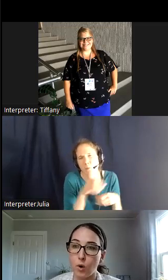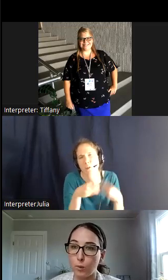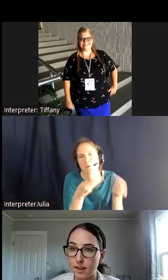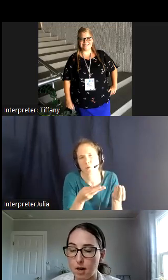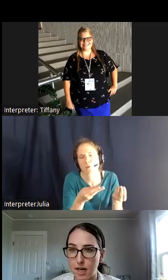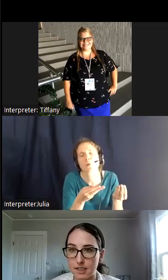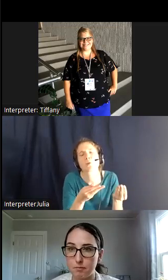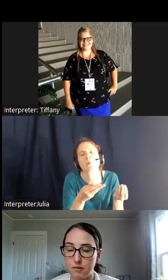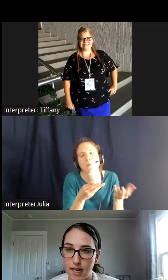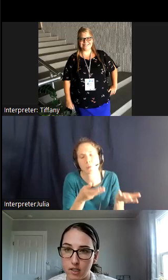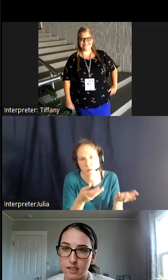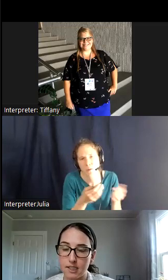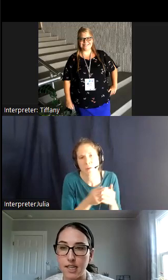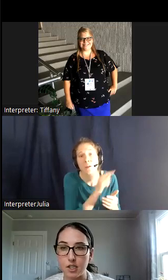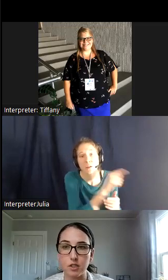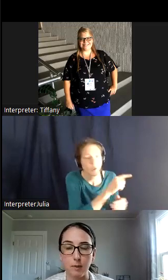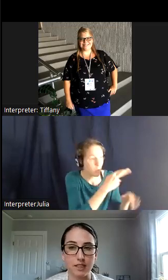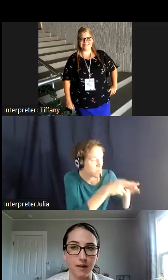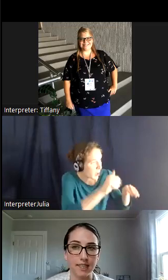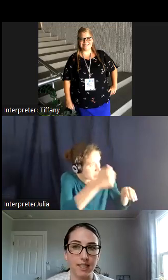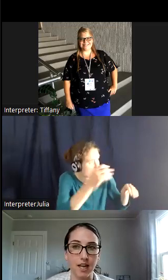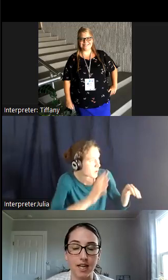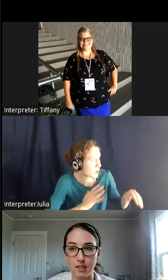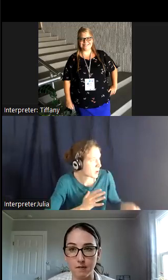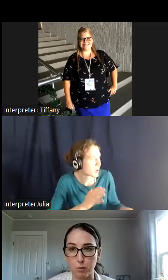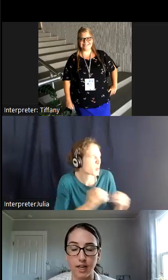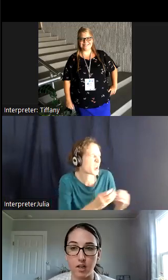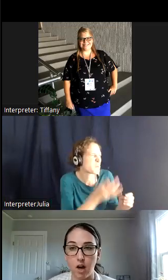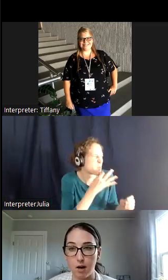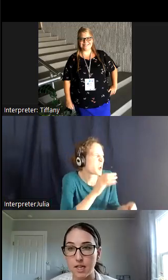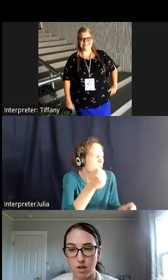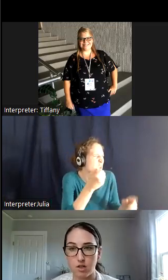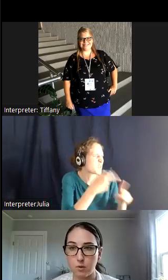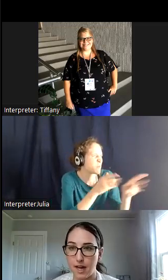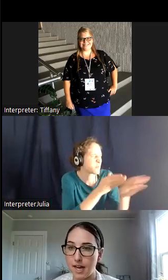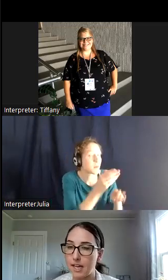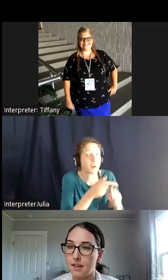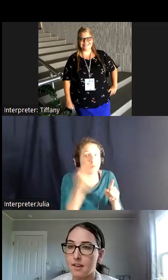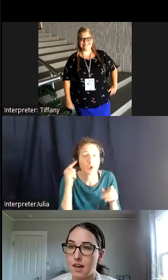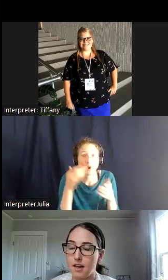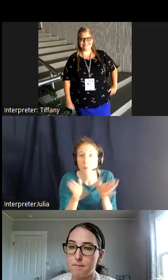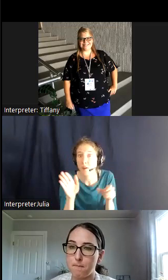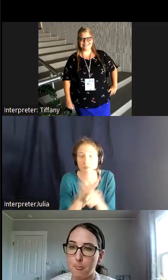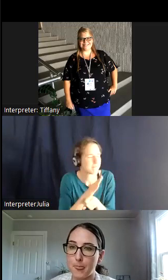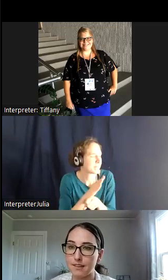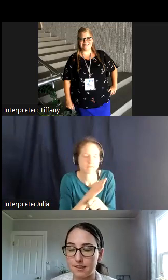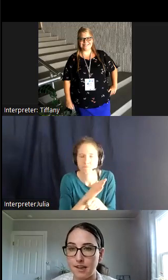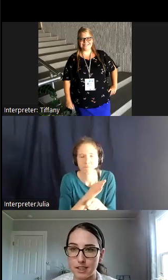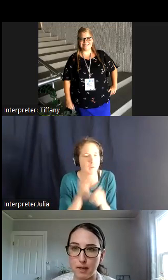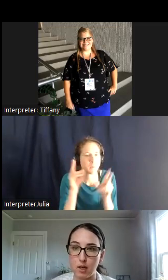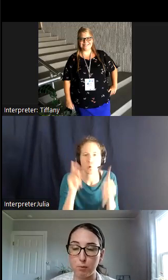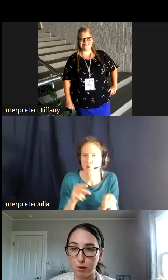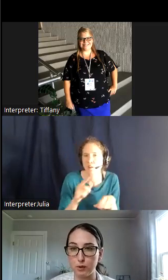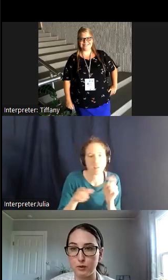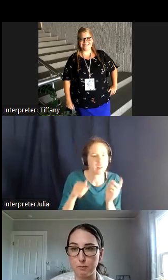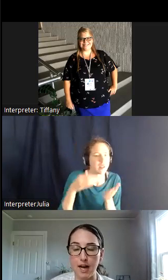coordination. With comprehensive providers, the statute specifies that an individual cannot be turned away unless that has